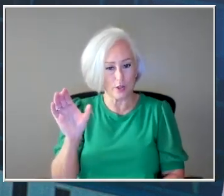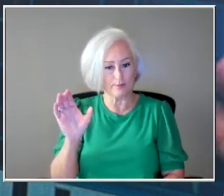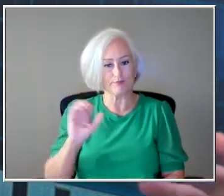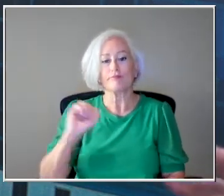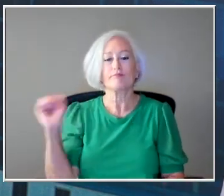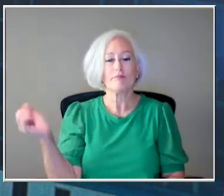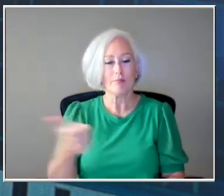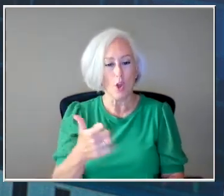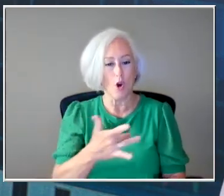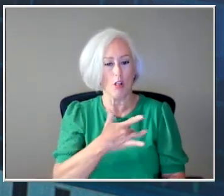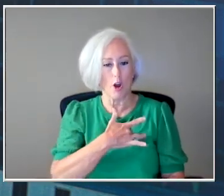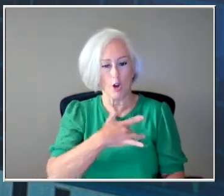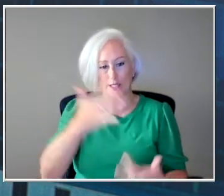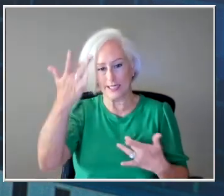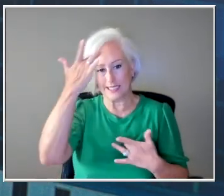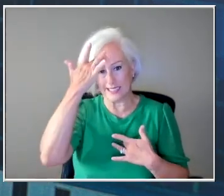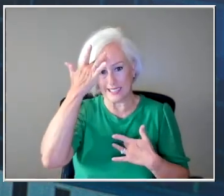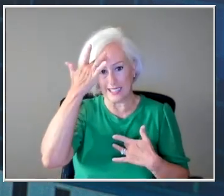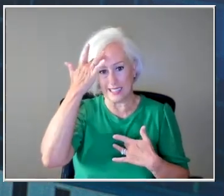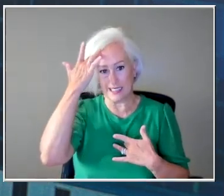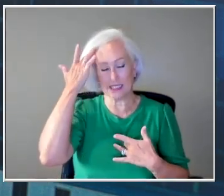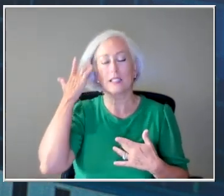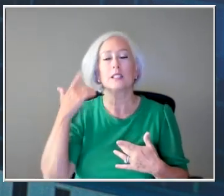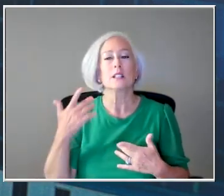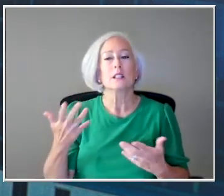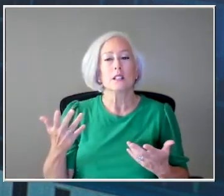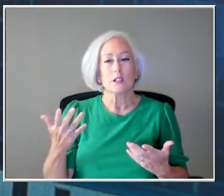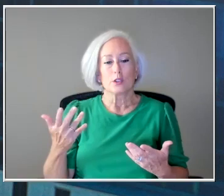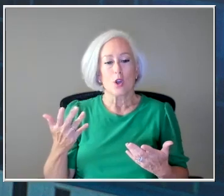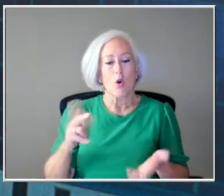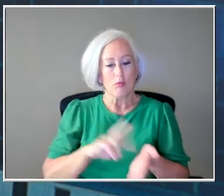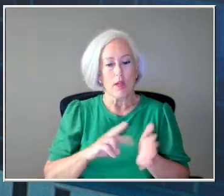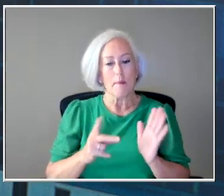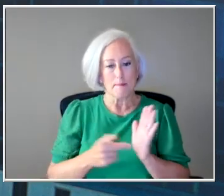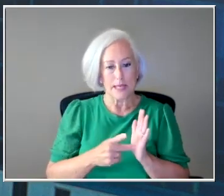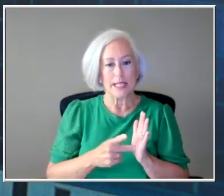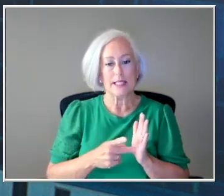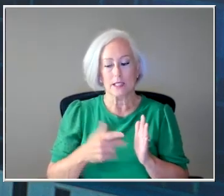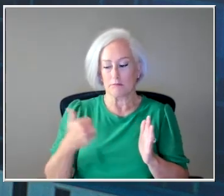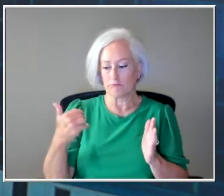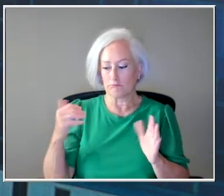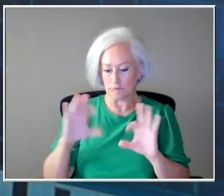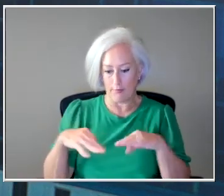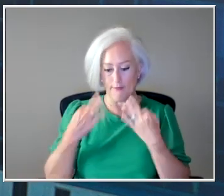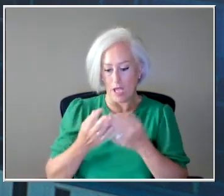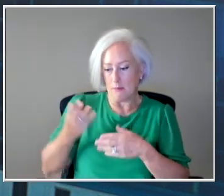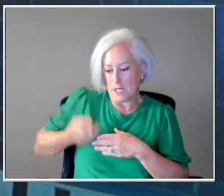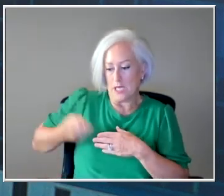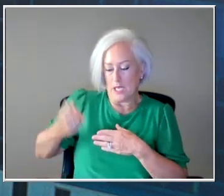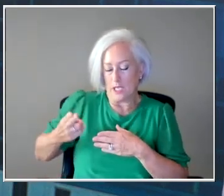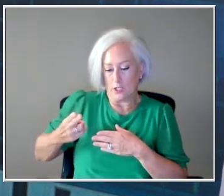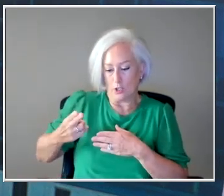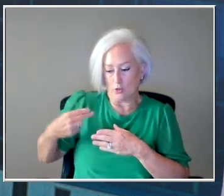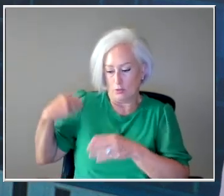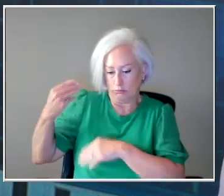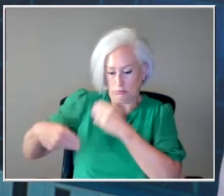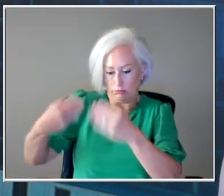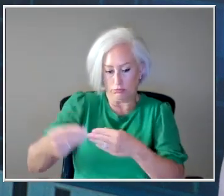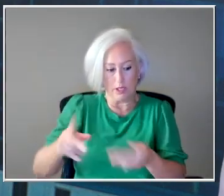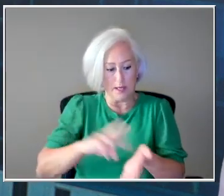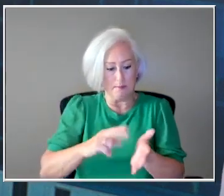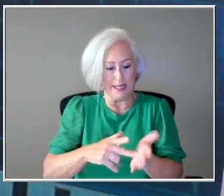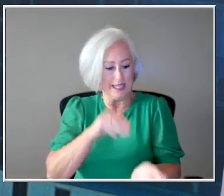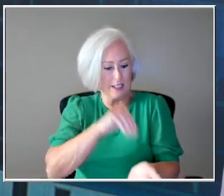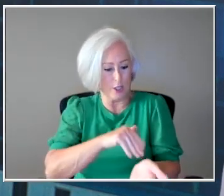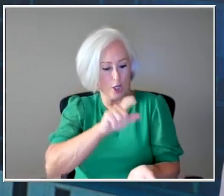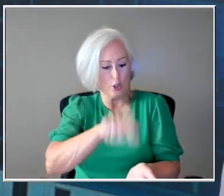disease, or risk, or at least had disease. So there was a history there that a clinician should have known that and should have tested that